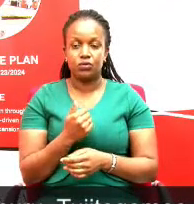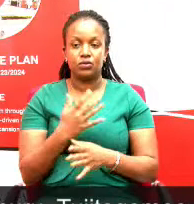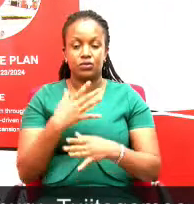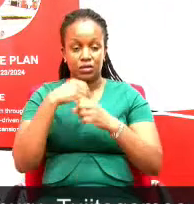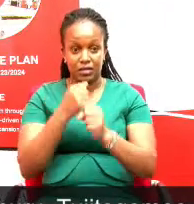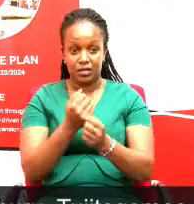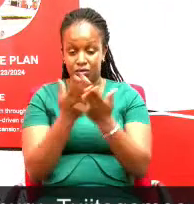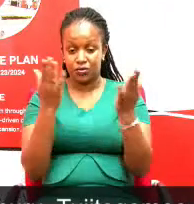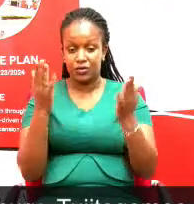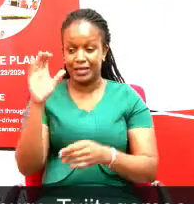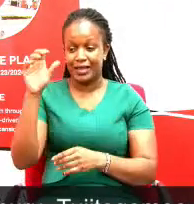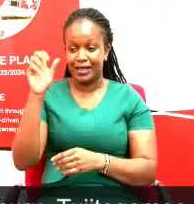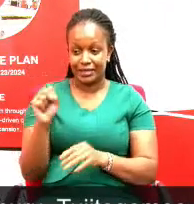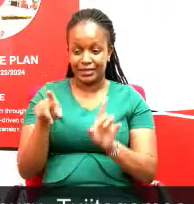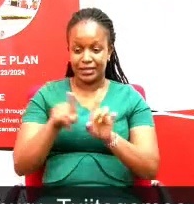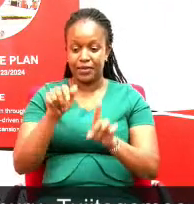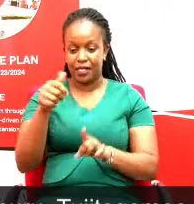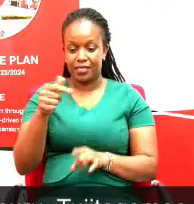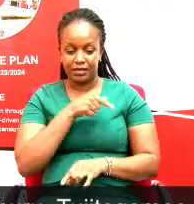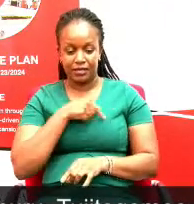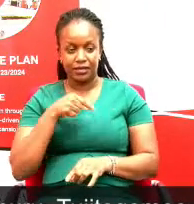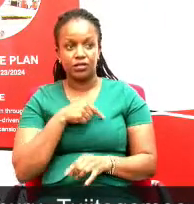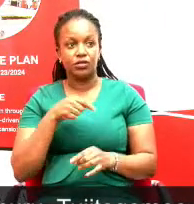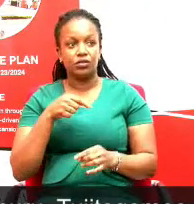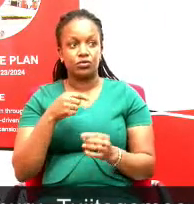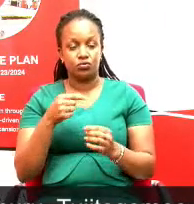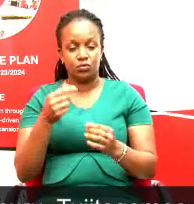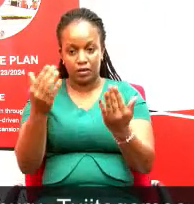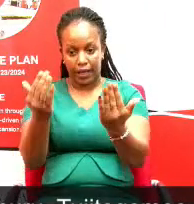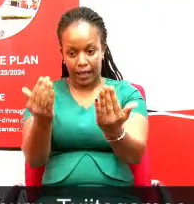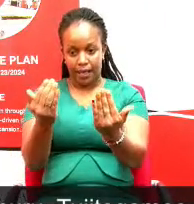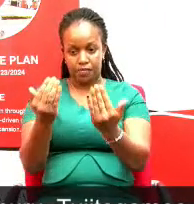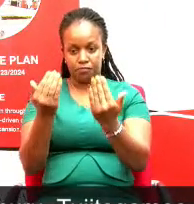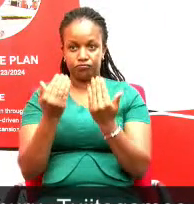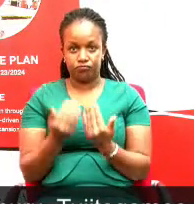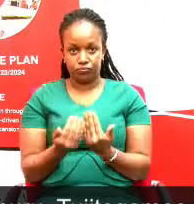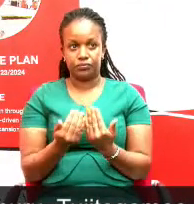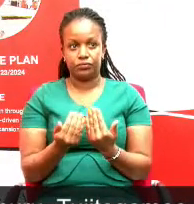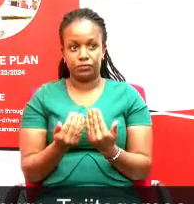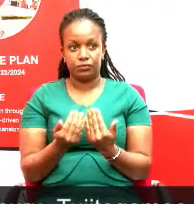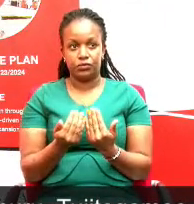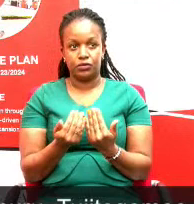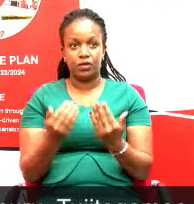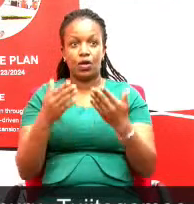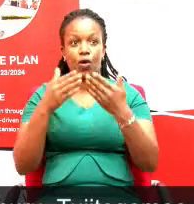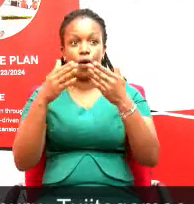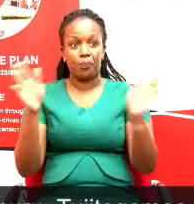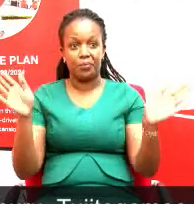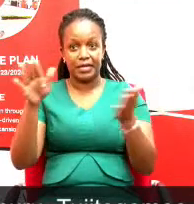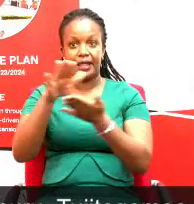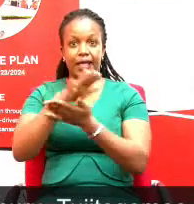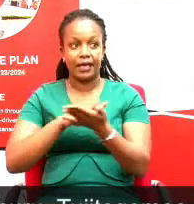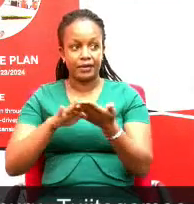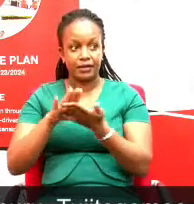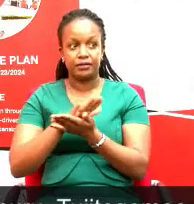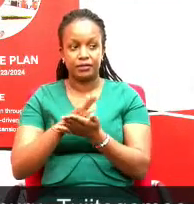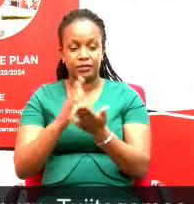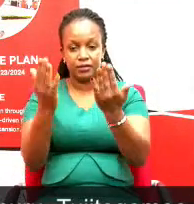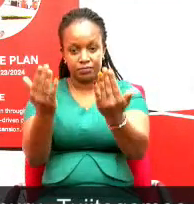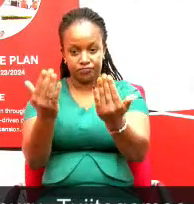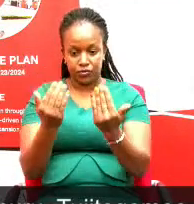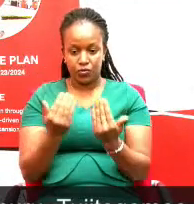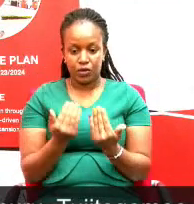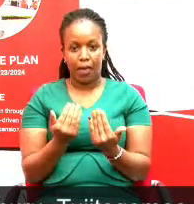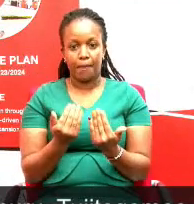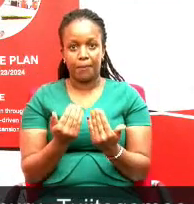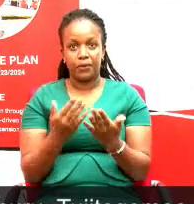the other dignitaries here on stage to kindly step to the unveiling booth. Kindly step down to the